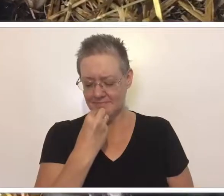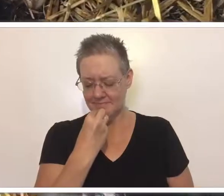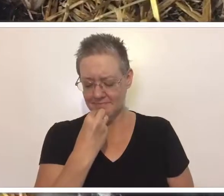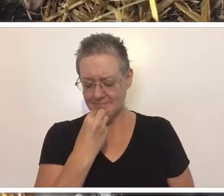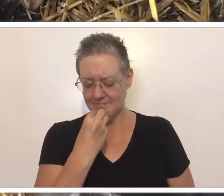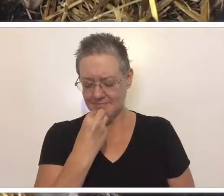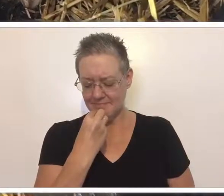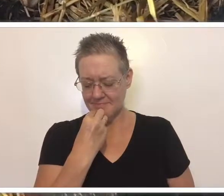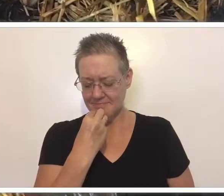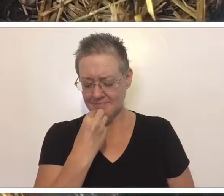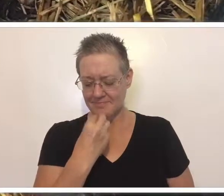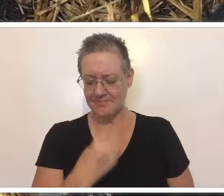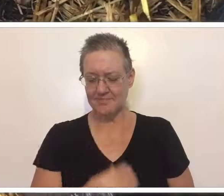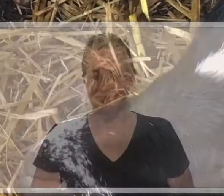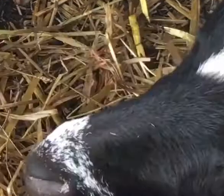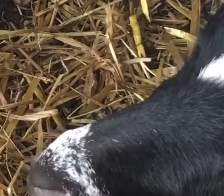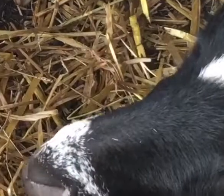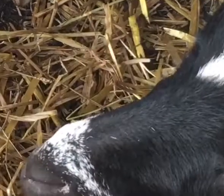Sleeping.